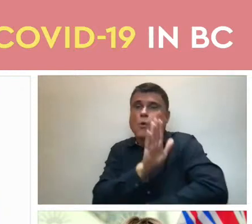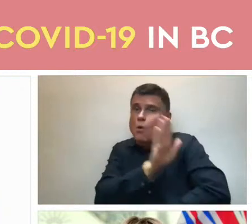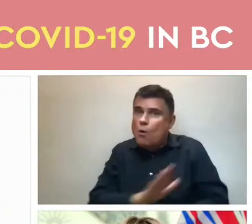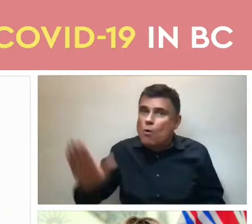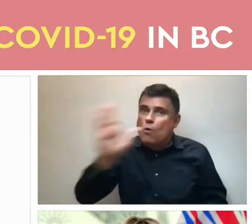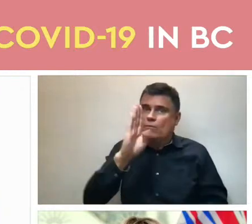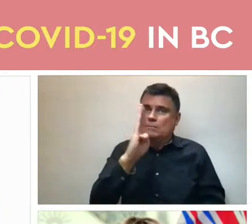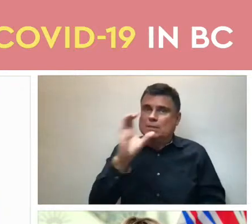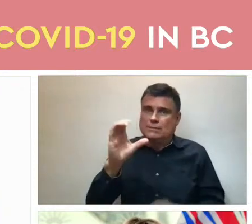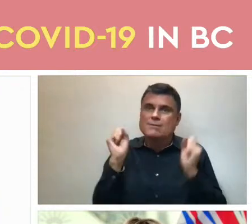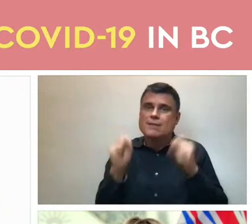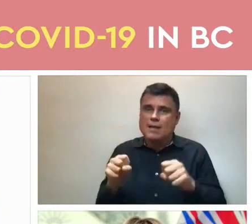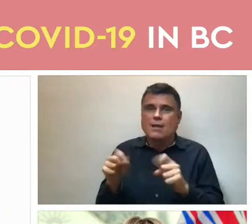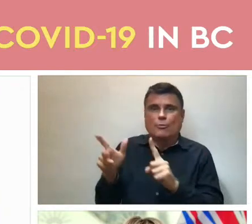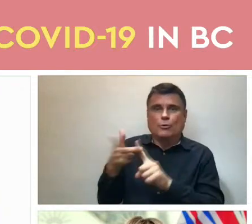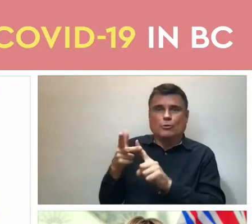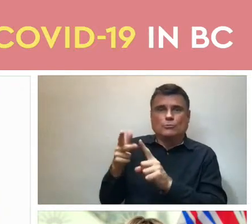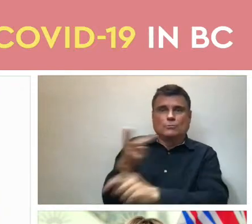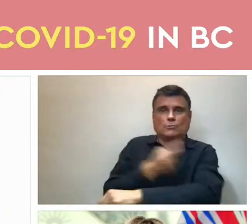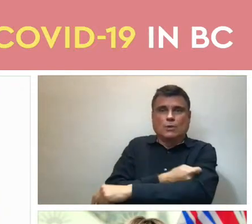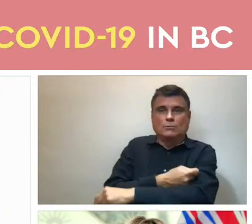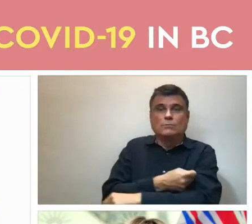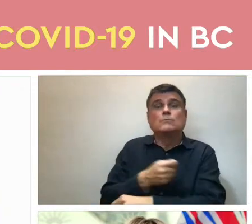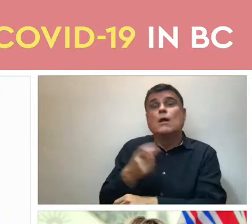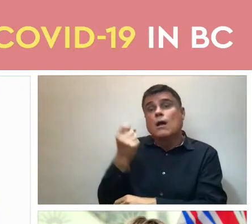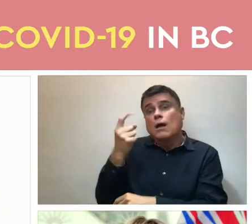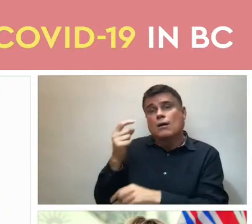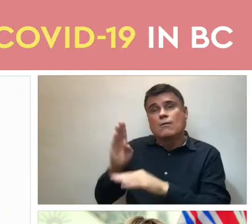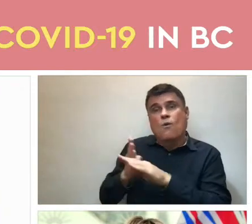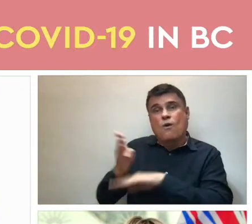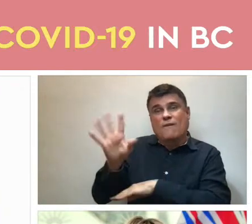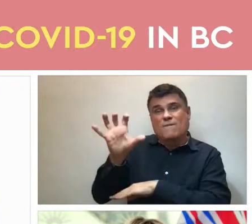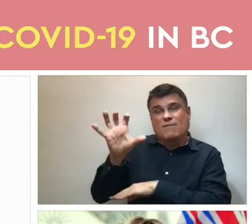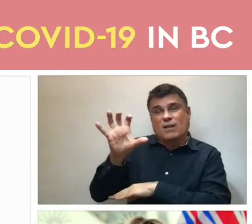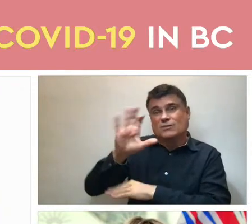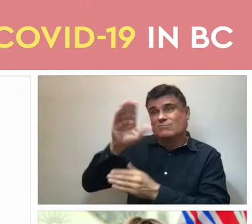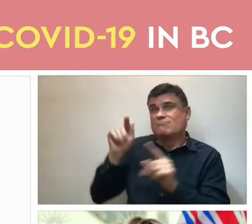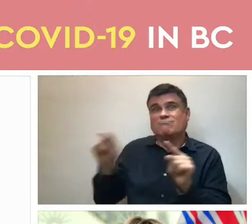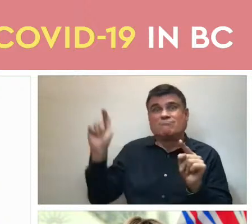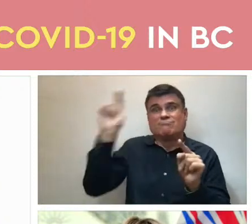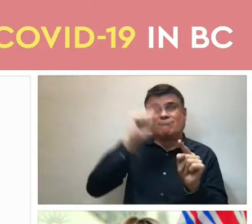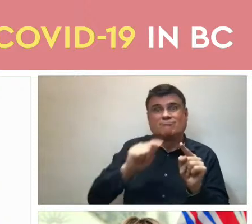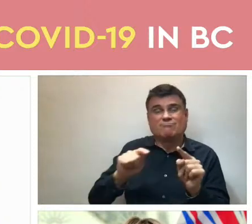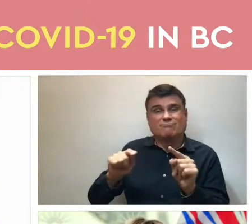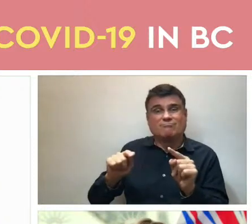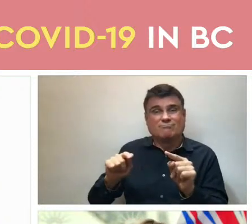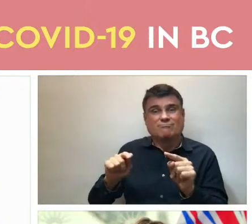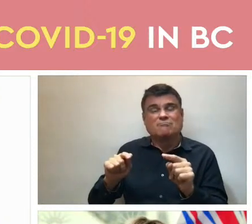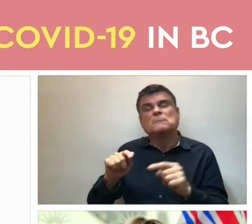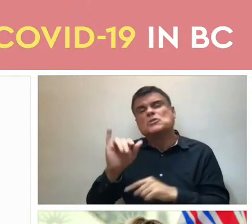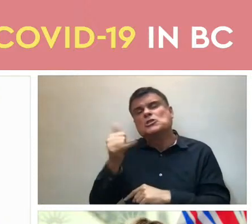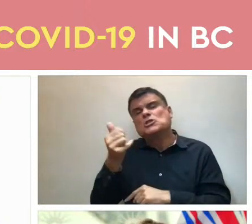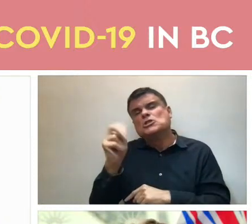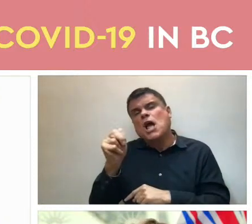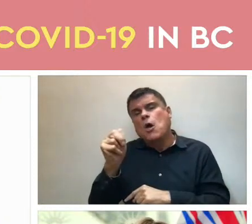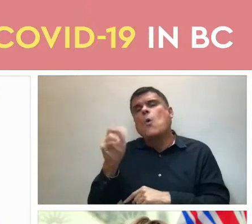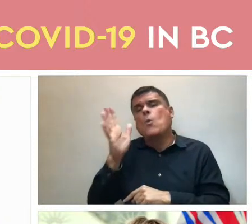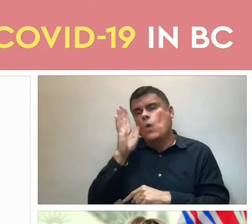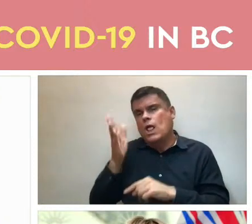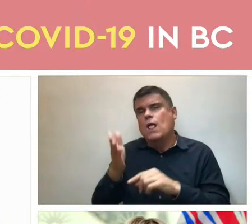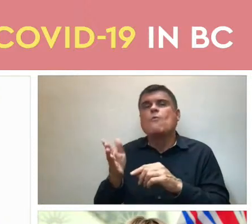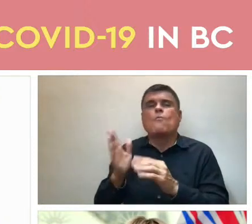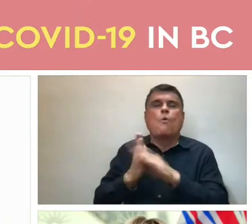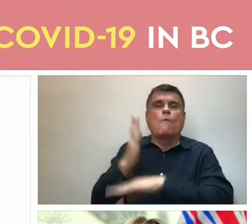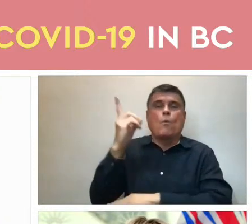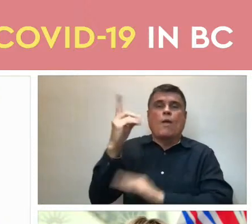500 pharmacies are part of that now, and by early January we'll have over 1,000 pharmacies to speed up and